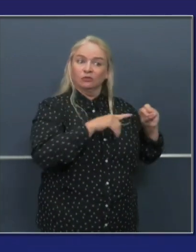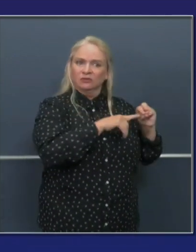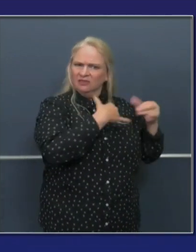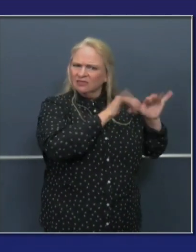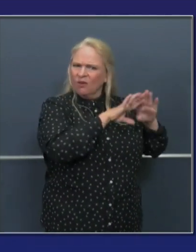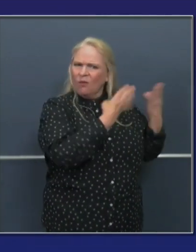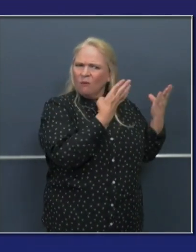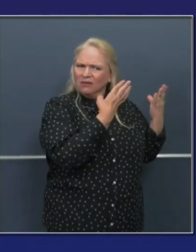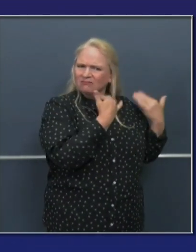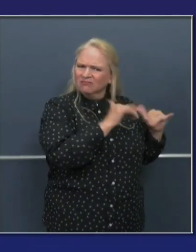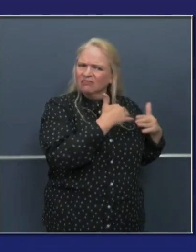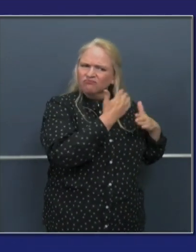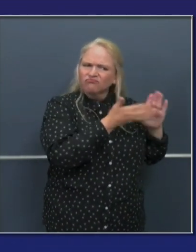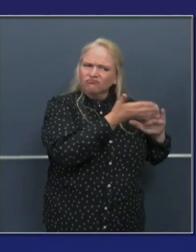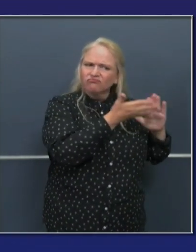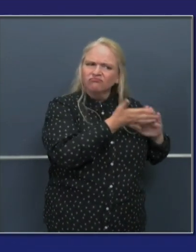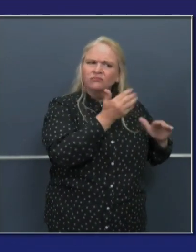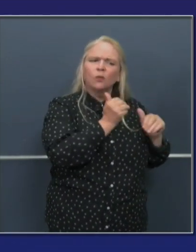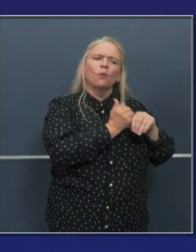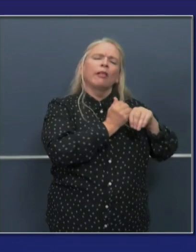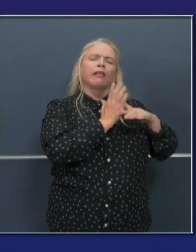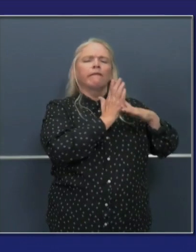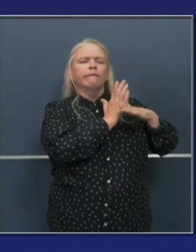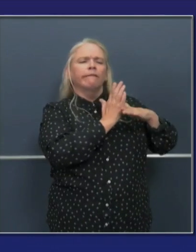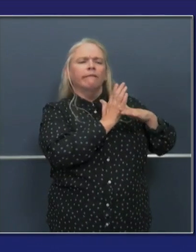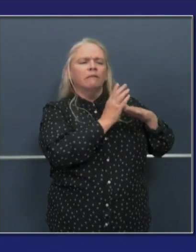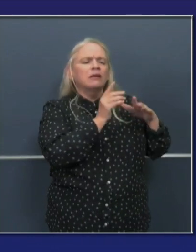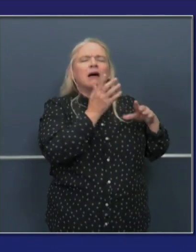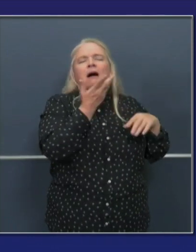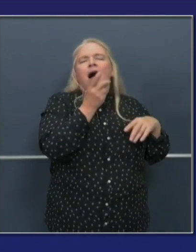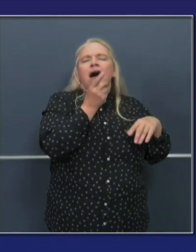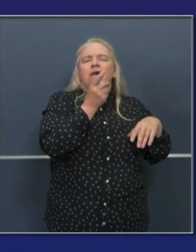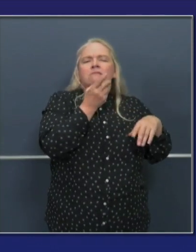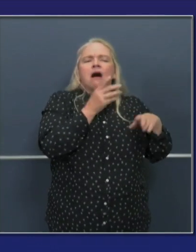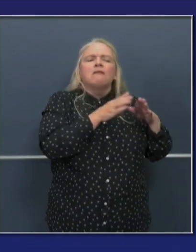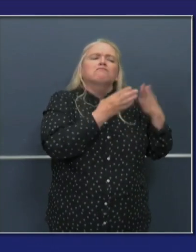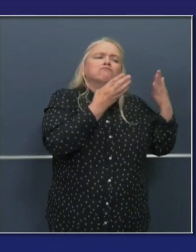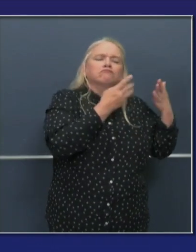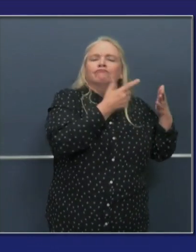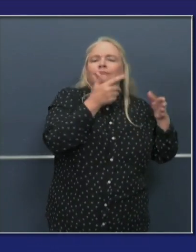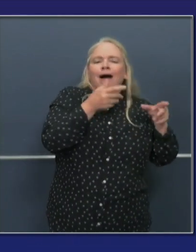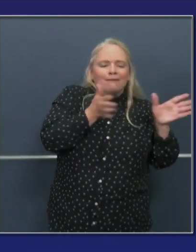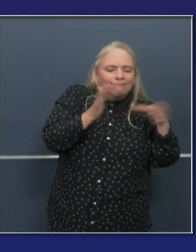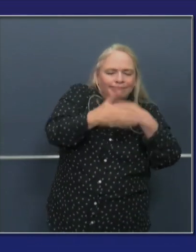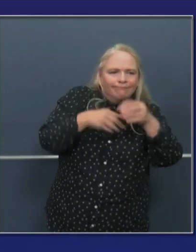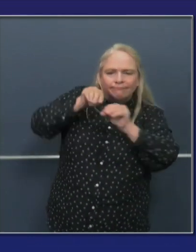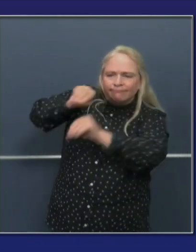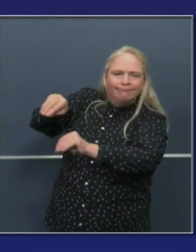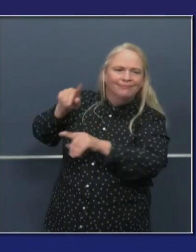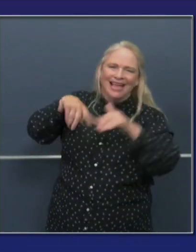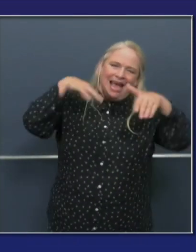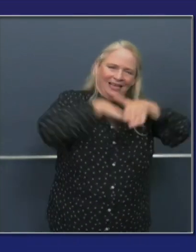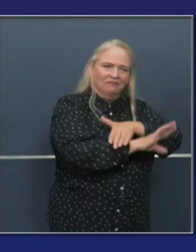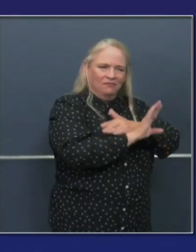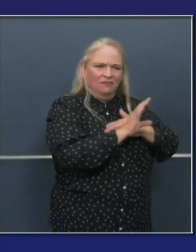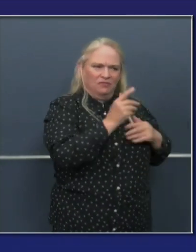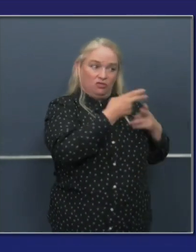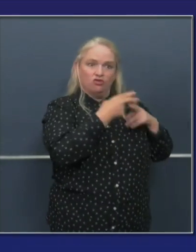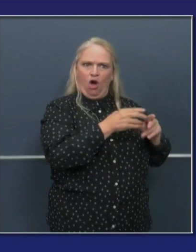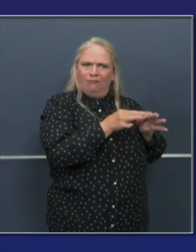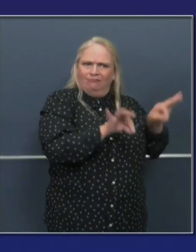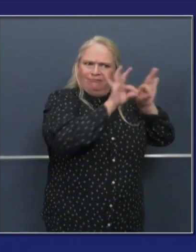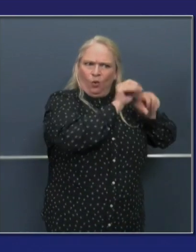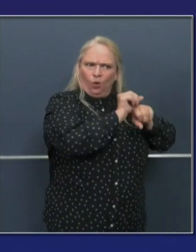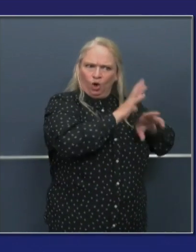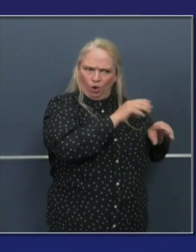meaning was moving forward. And a lot of those essential workers put their lives, their health,